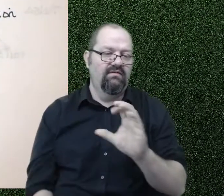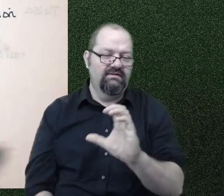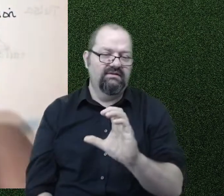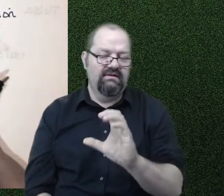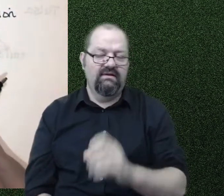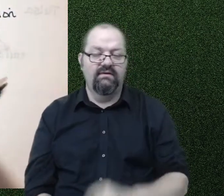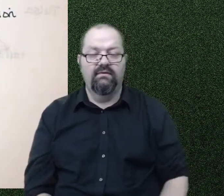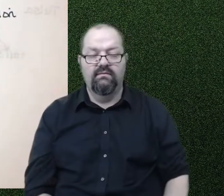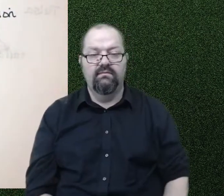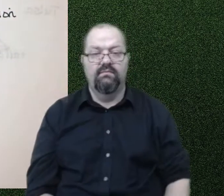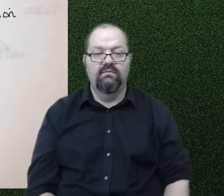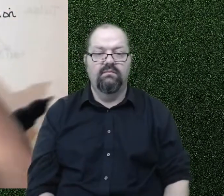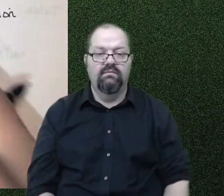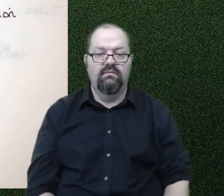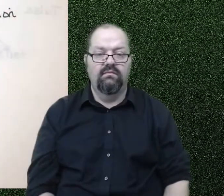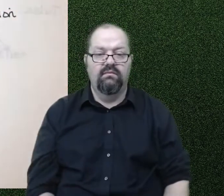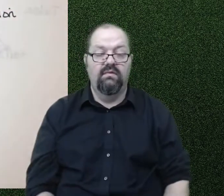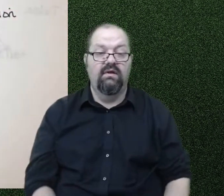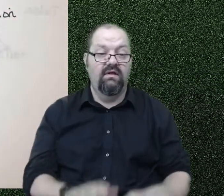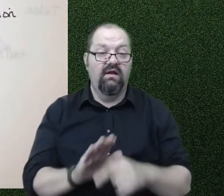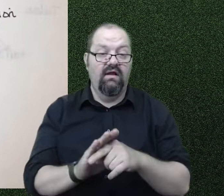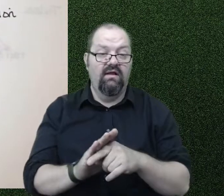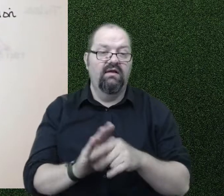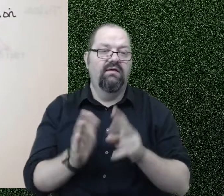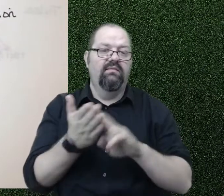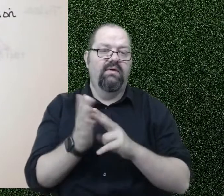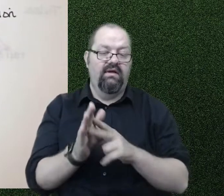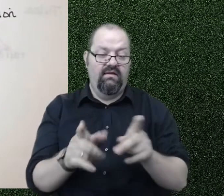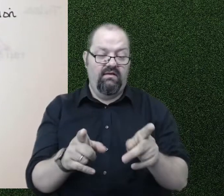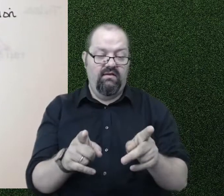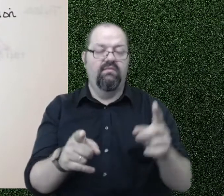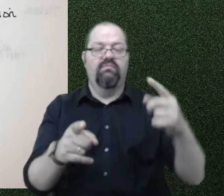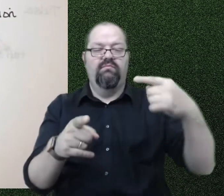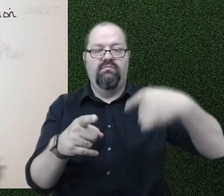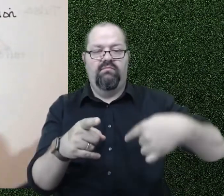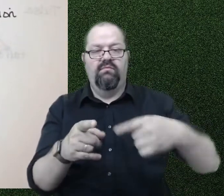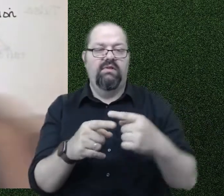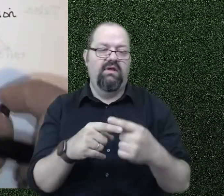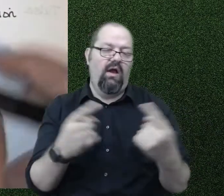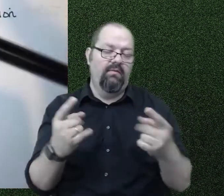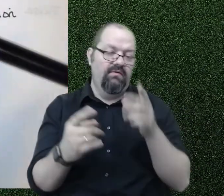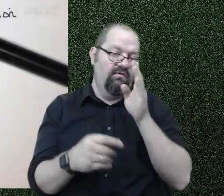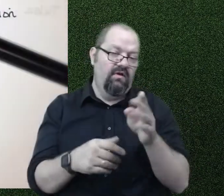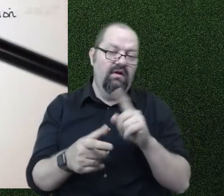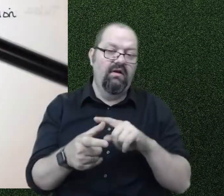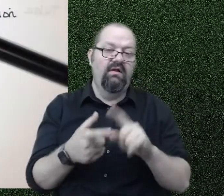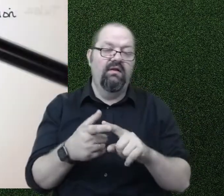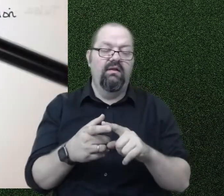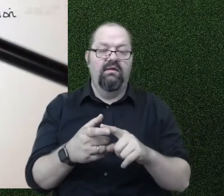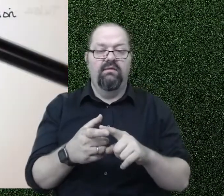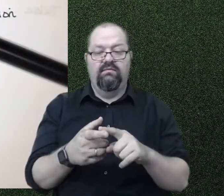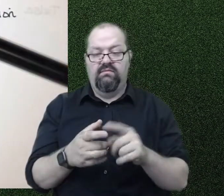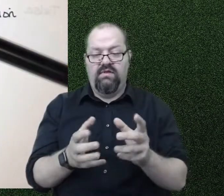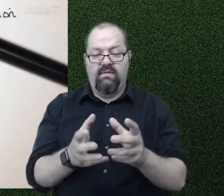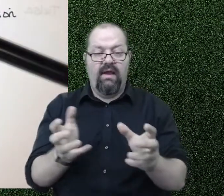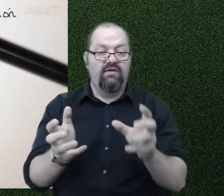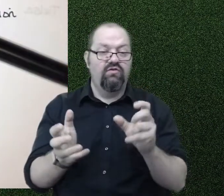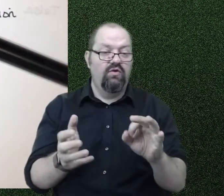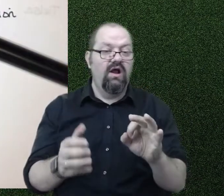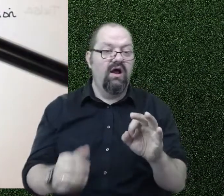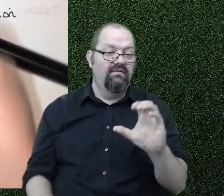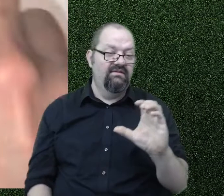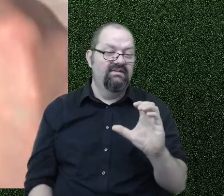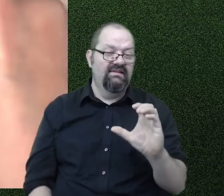The negative is what's flipping it. It's moving it in the opposite direction. And then the magnitude of C, or the absolute value of C,